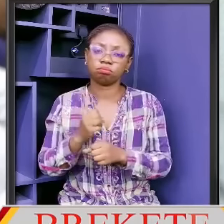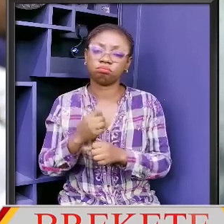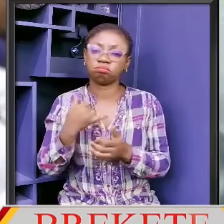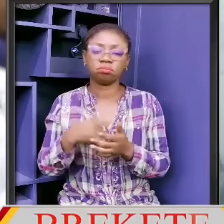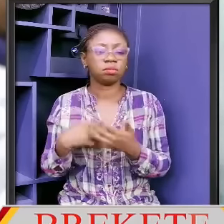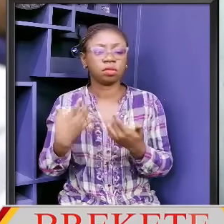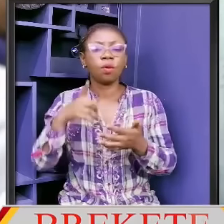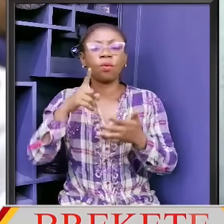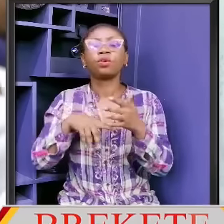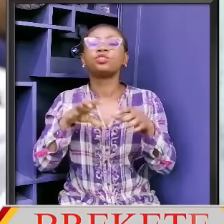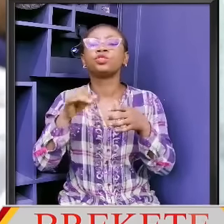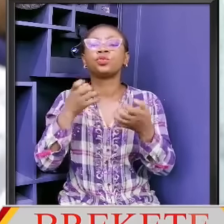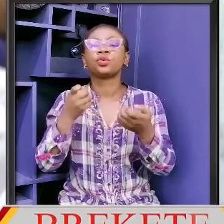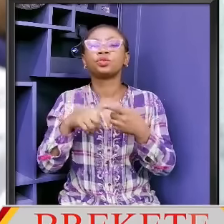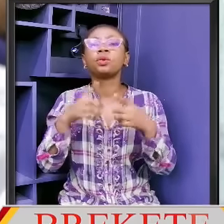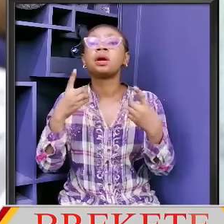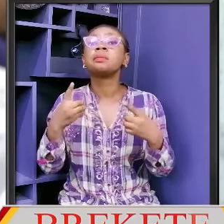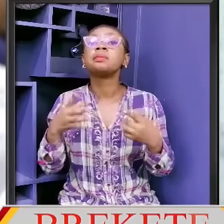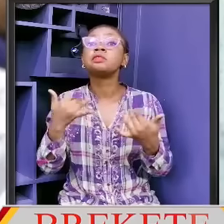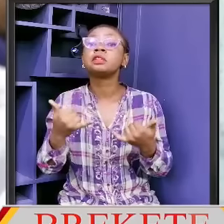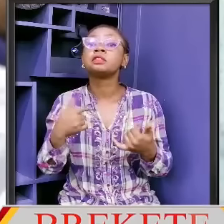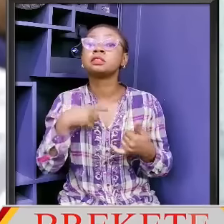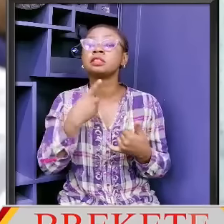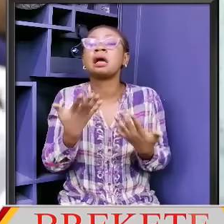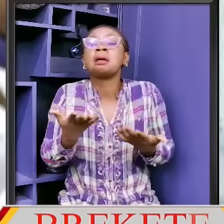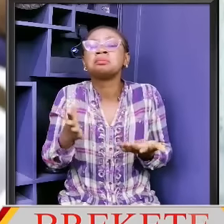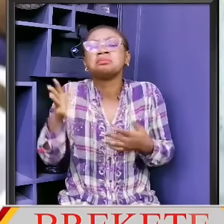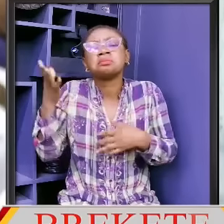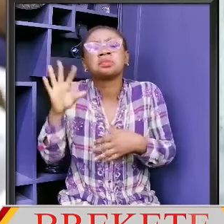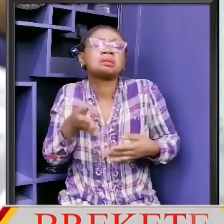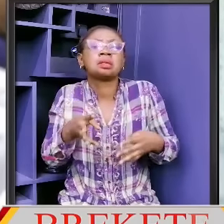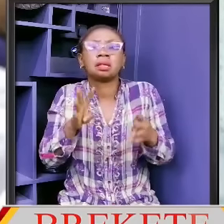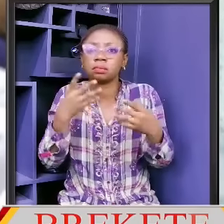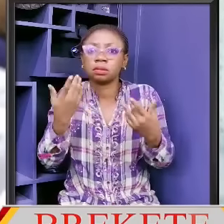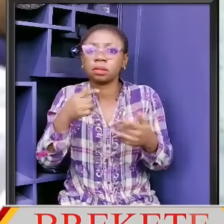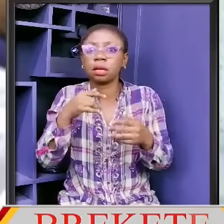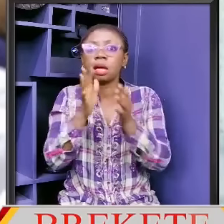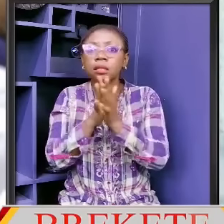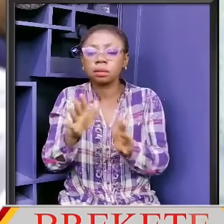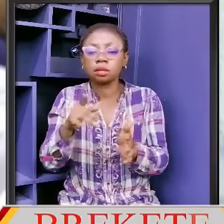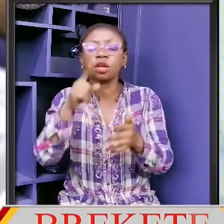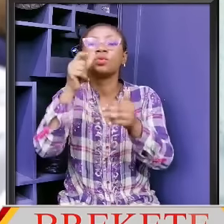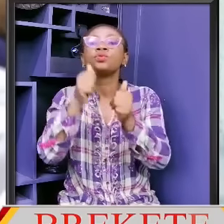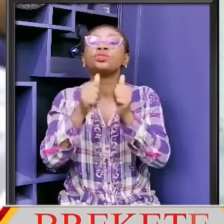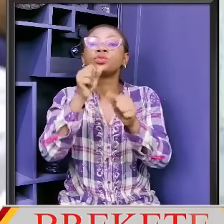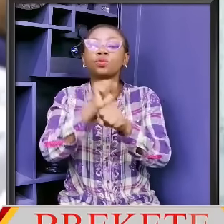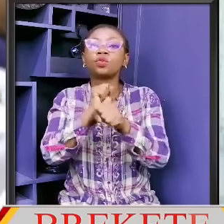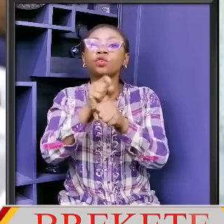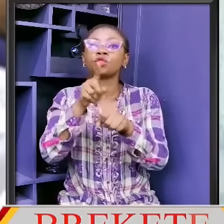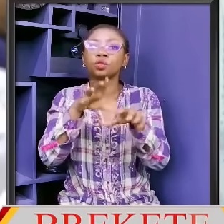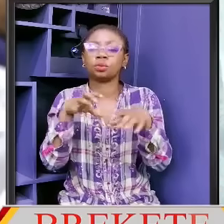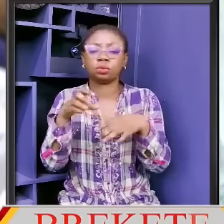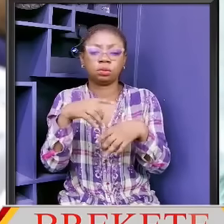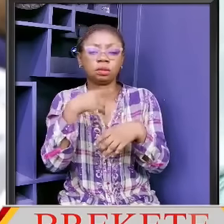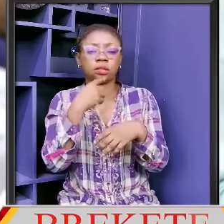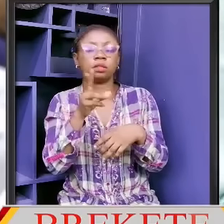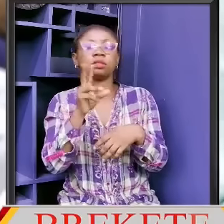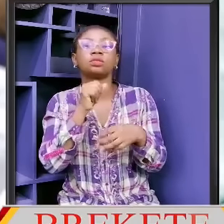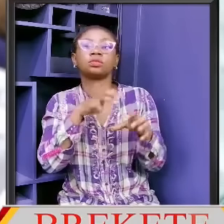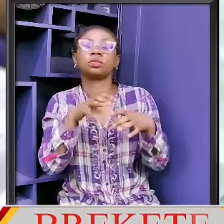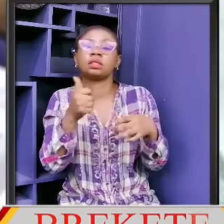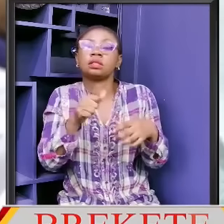what do you want may happen now? Say him now. Kadara this that wait. Now he come ask and say which work we do. He say no, they do anything. You know